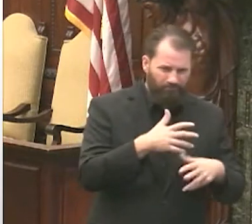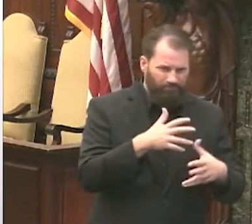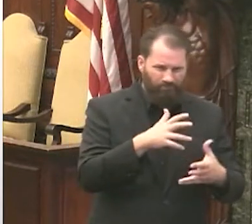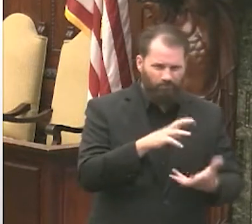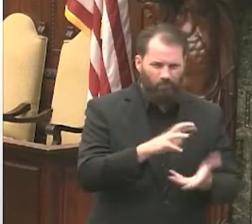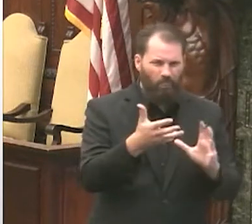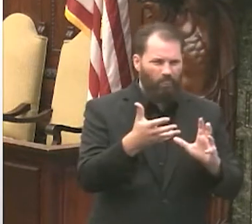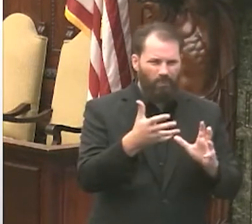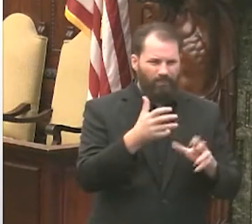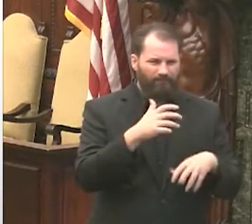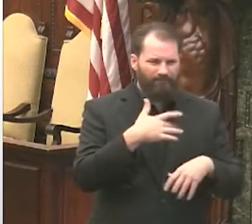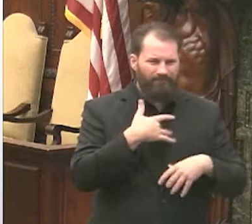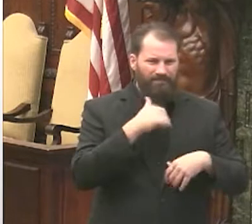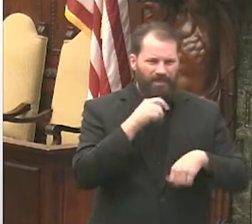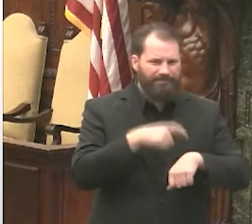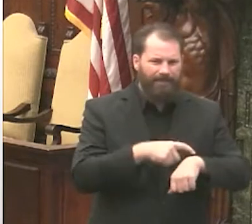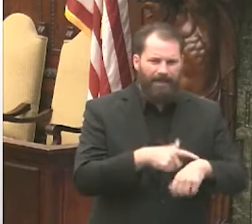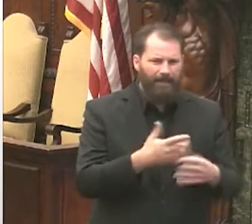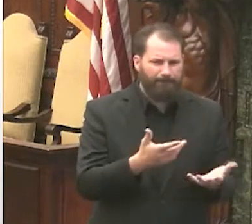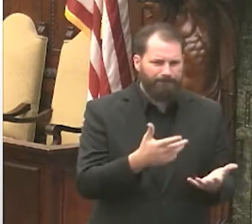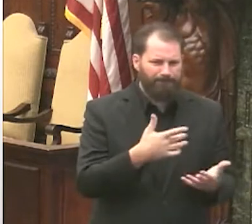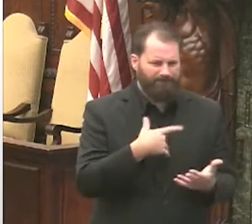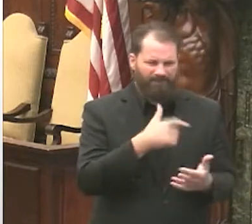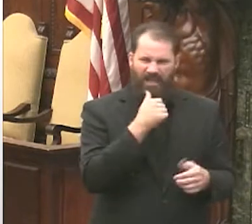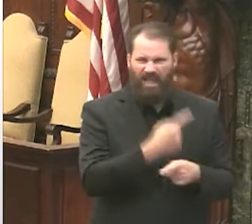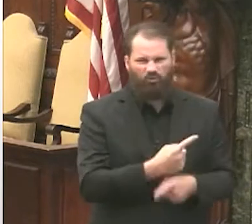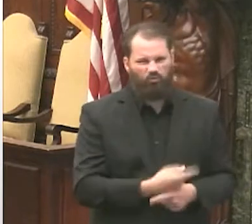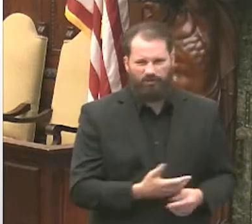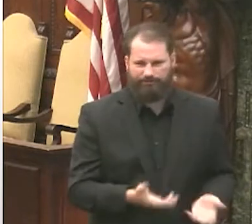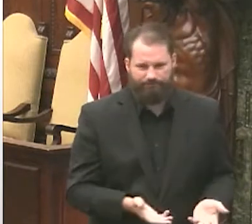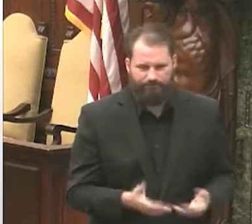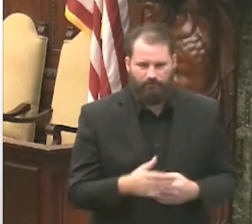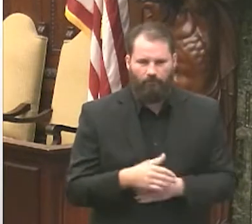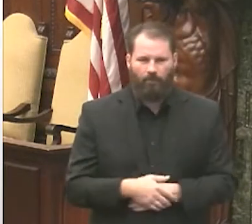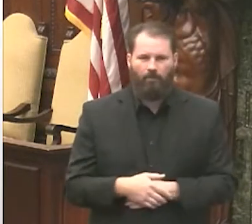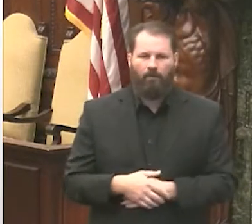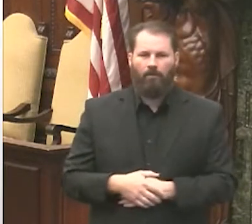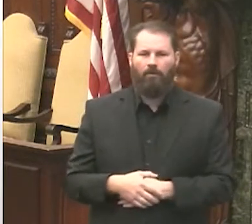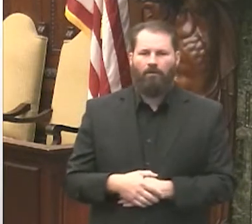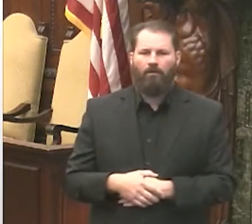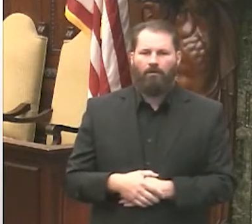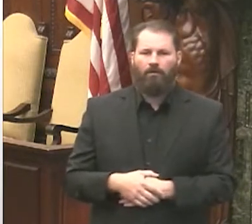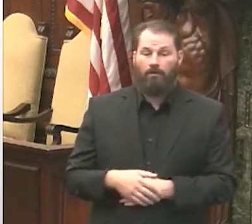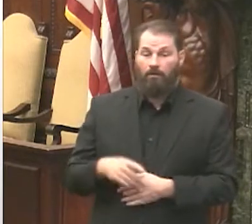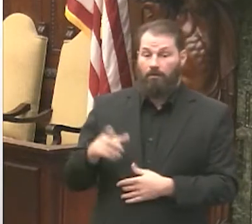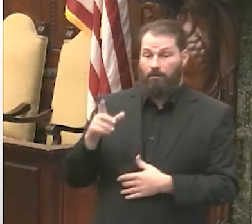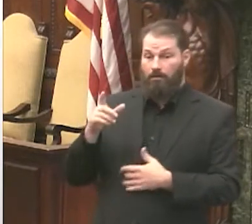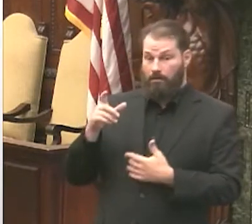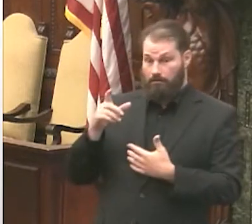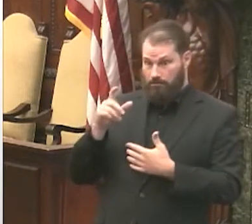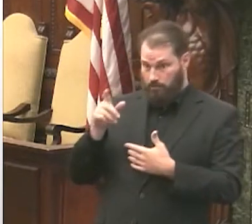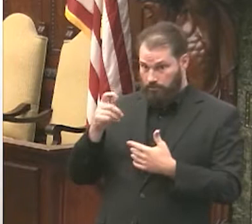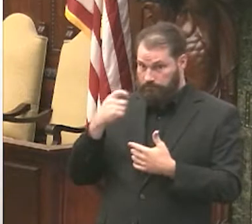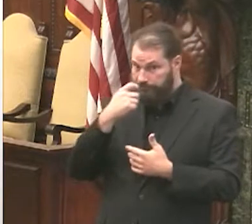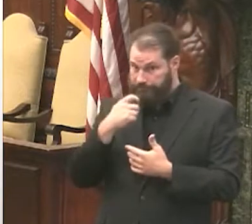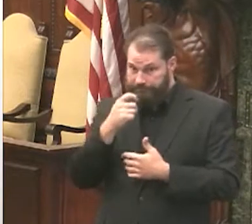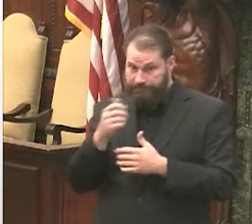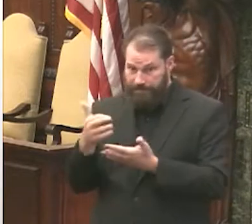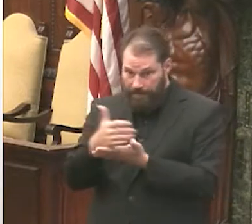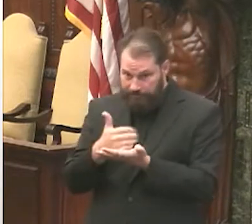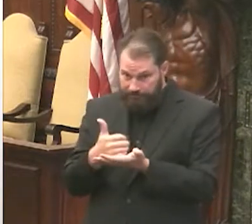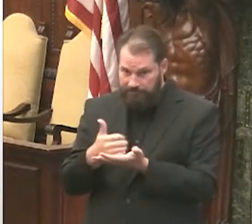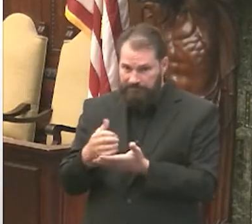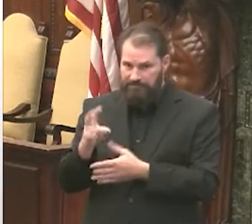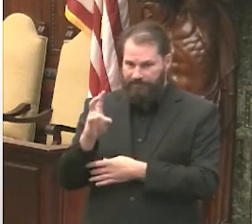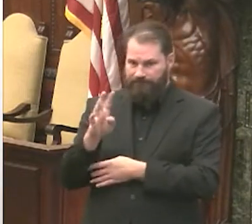to. So last week, by date of sample collection, we averaged 74 confirmed cases per day, a total